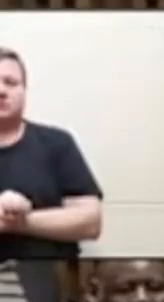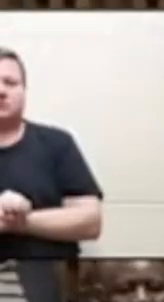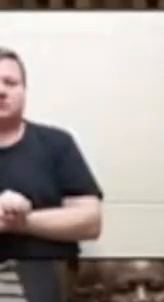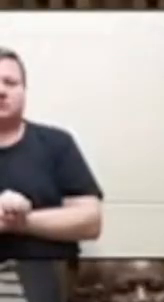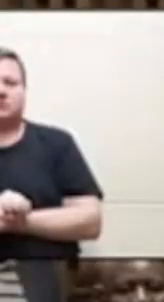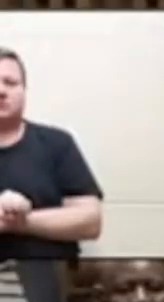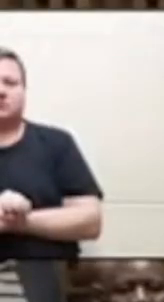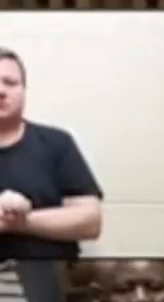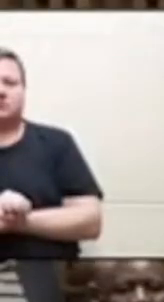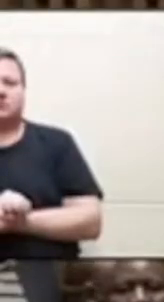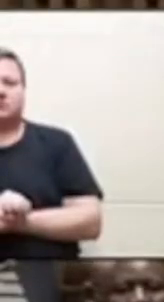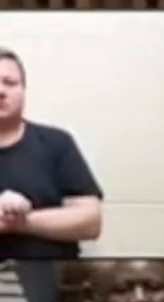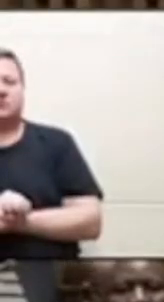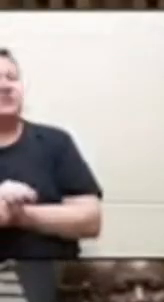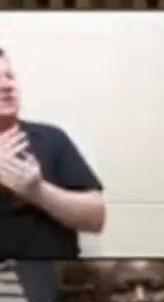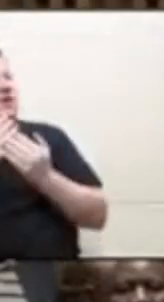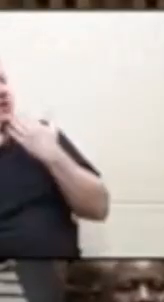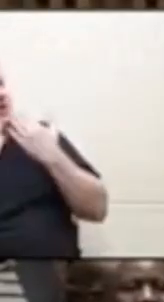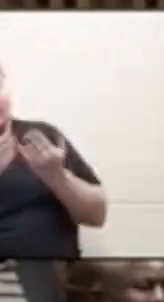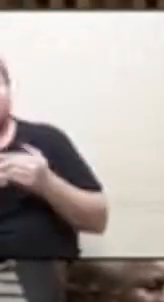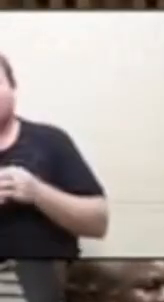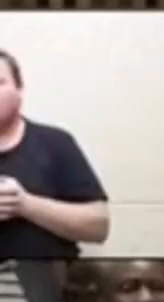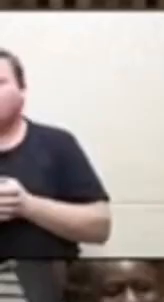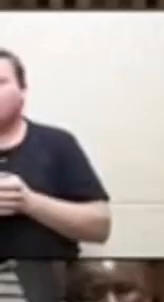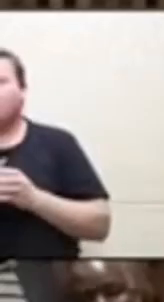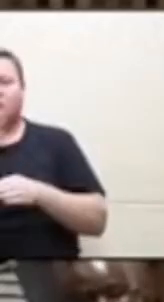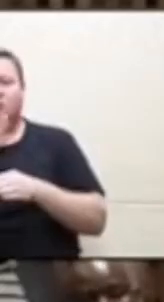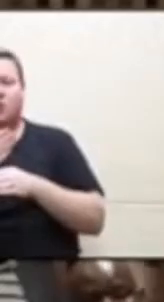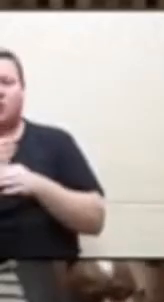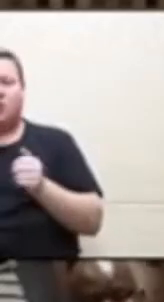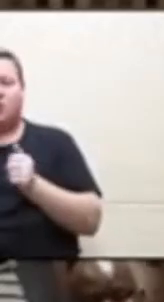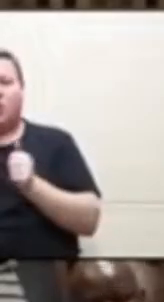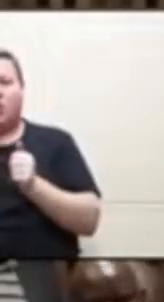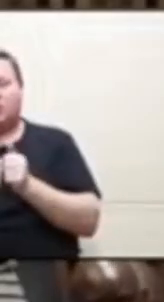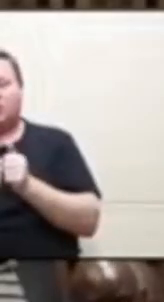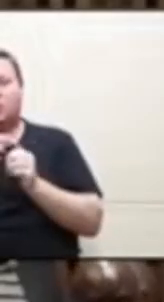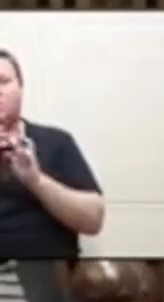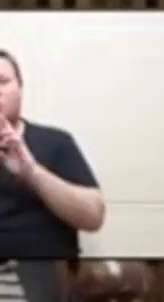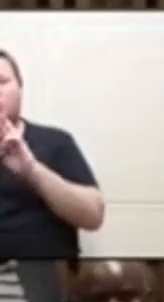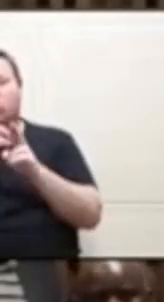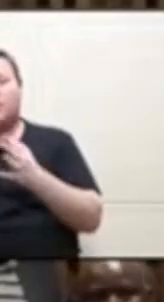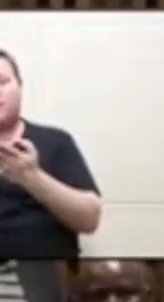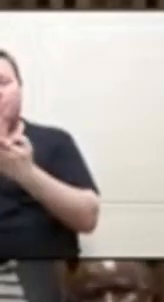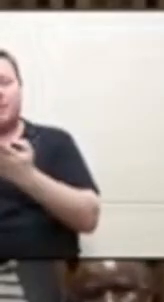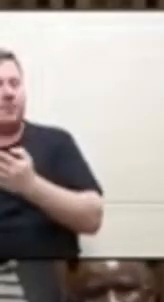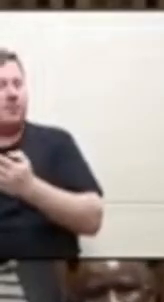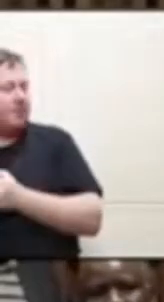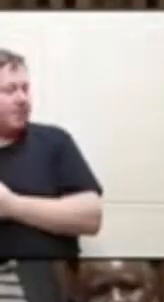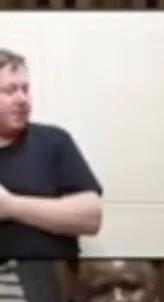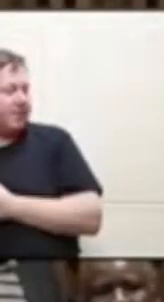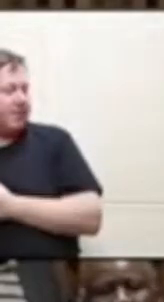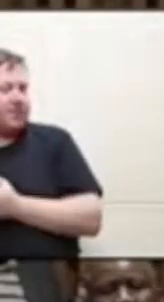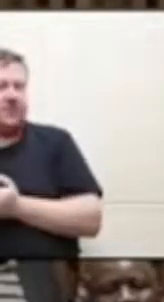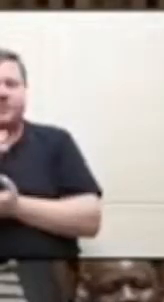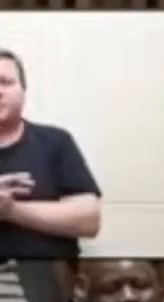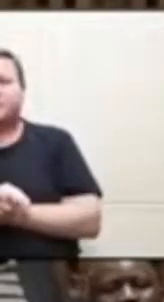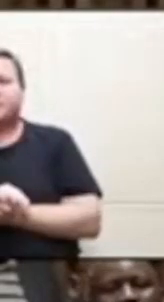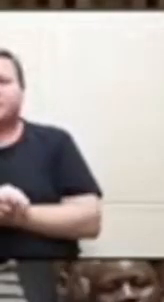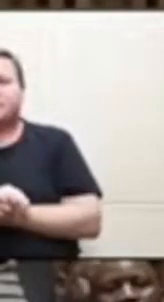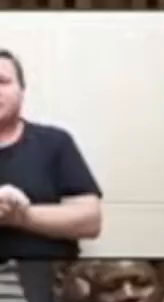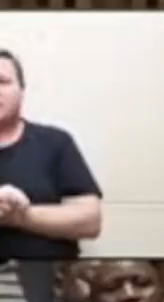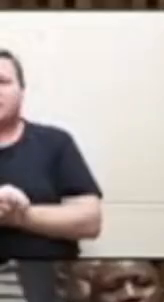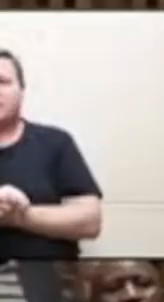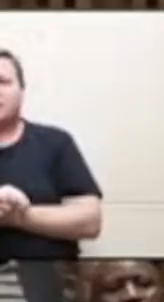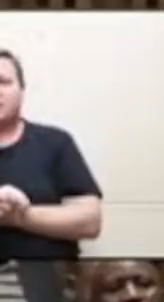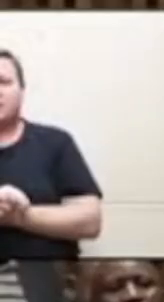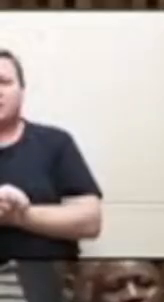Thank you. Colleagues, when you respond, you must also bear in mind that we have a limited time. And one thing